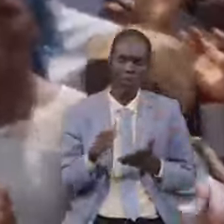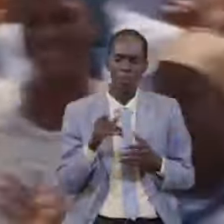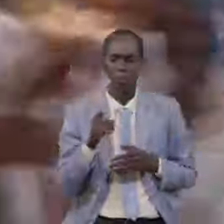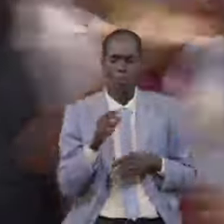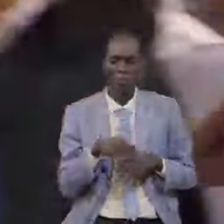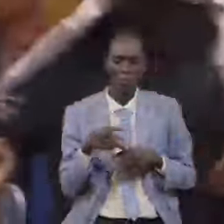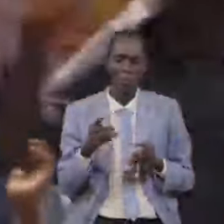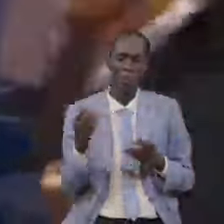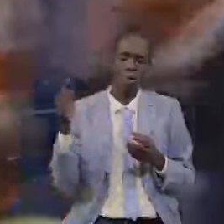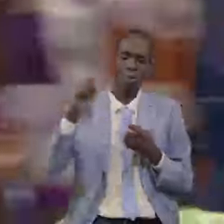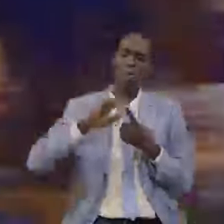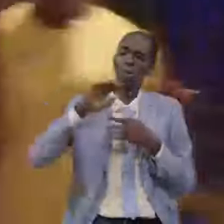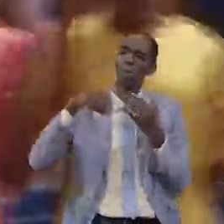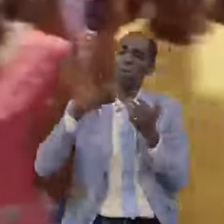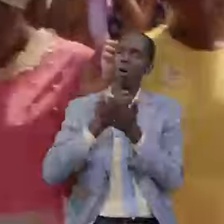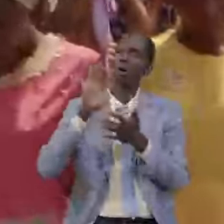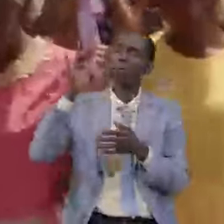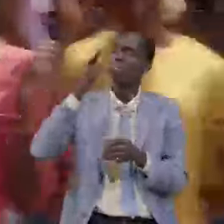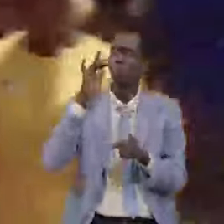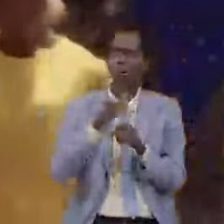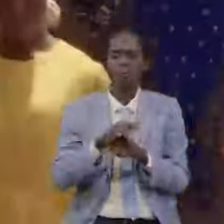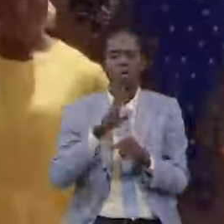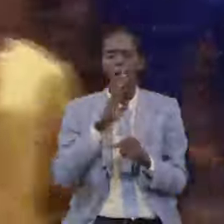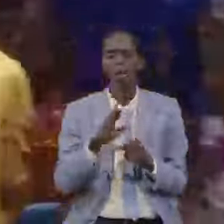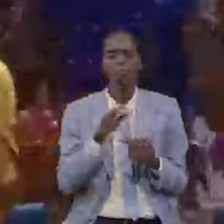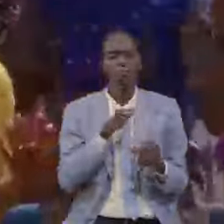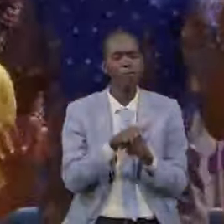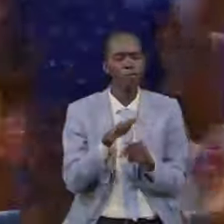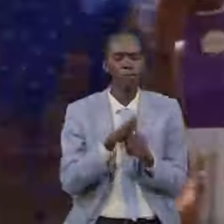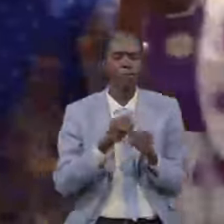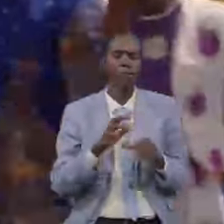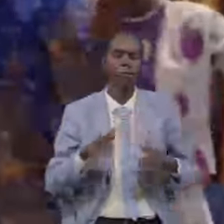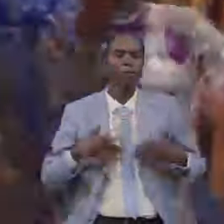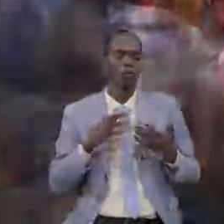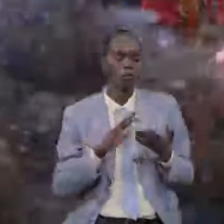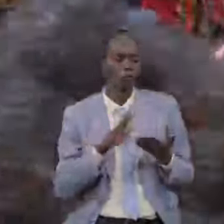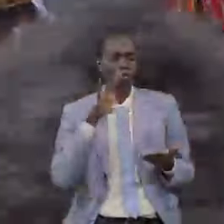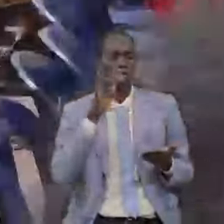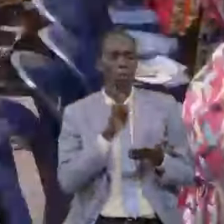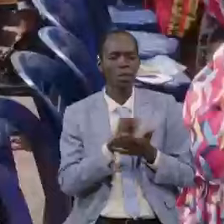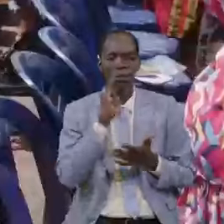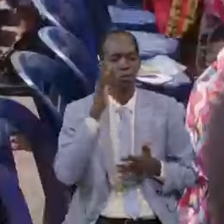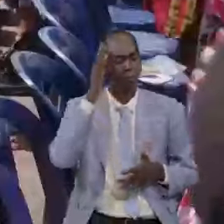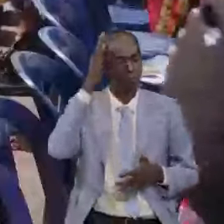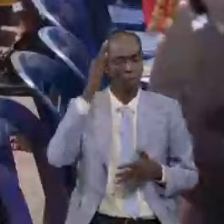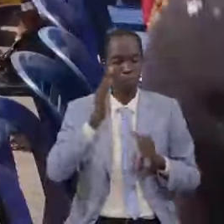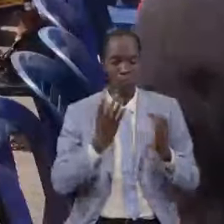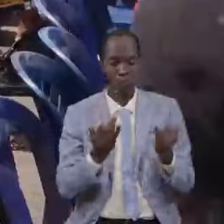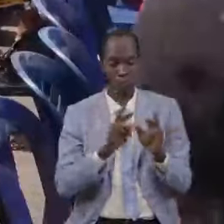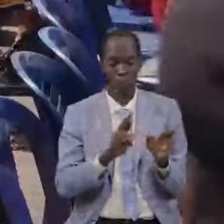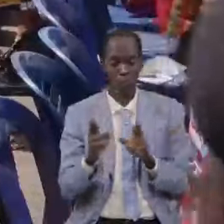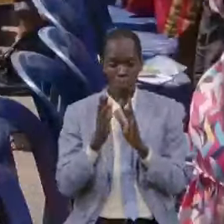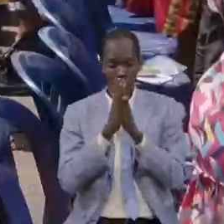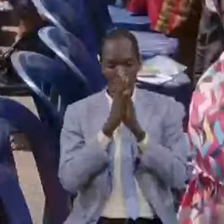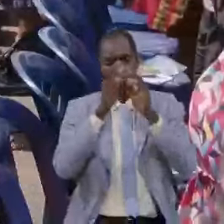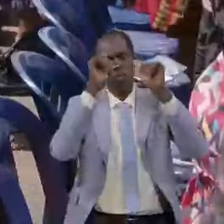your life. Glory, that's your destiny. Father, in the mighty name of Jesus, I thank you